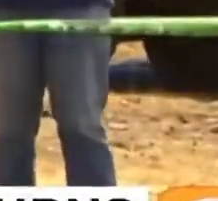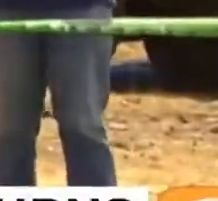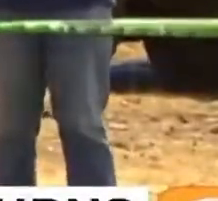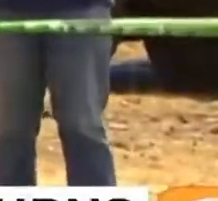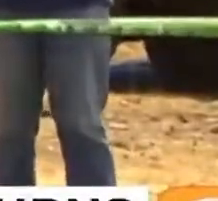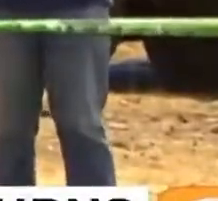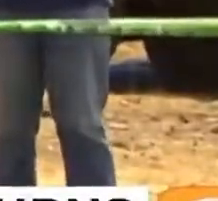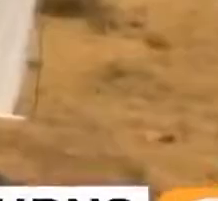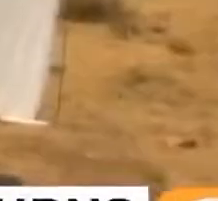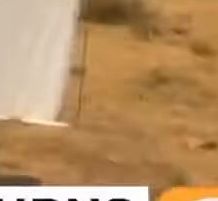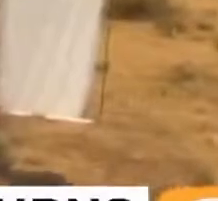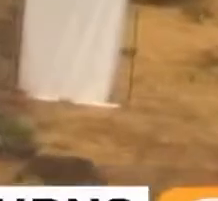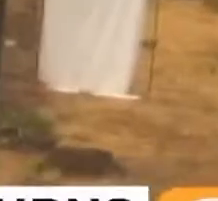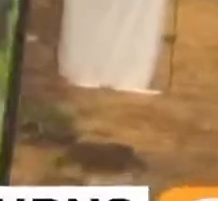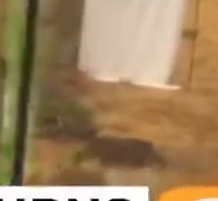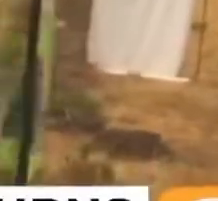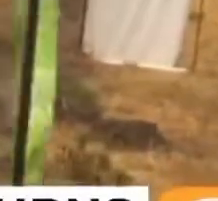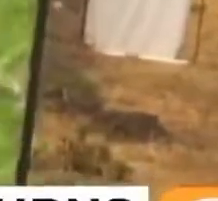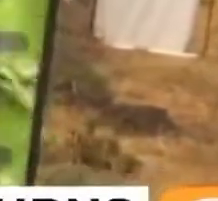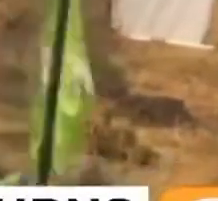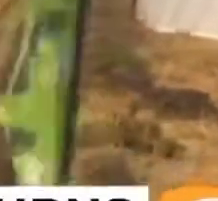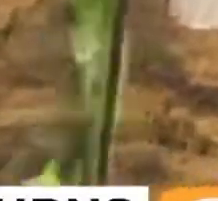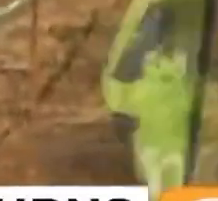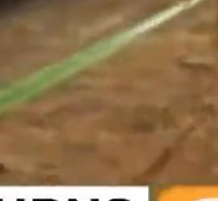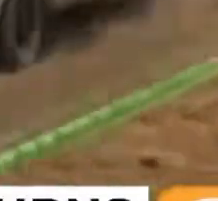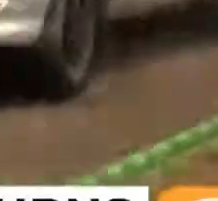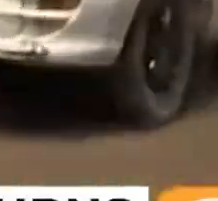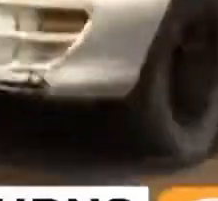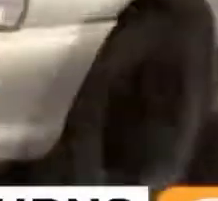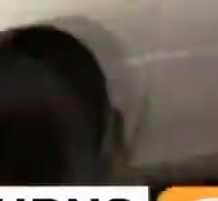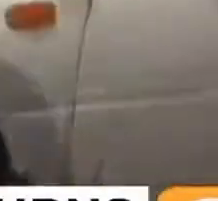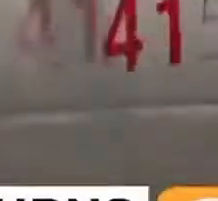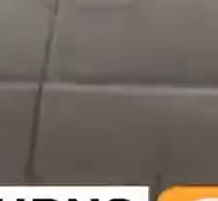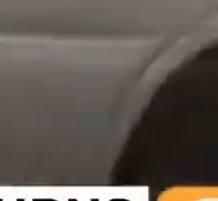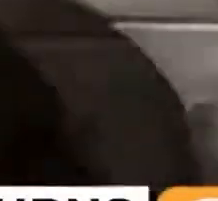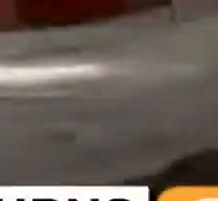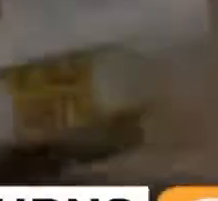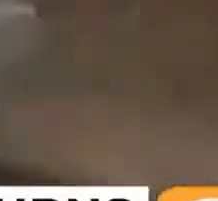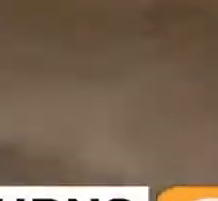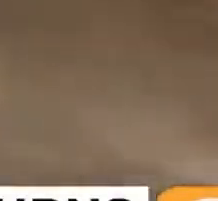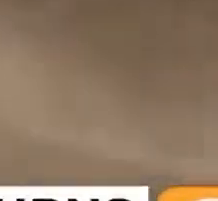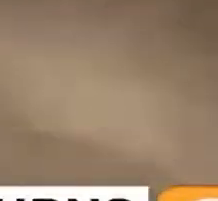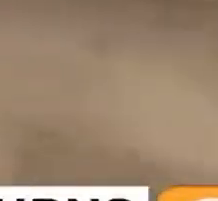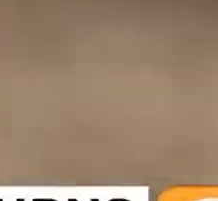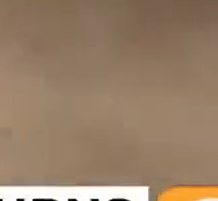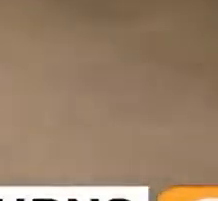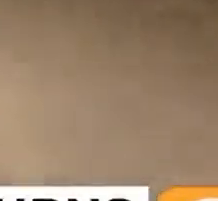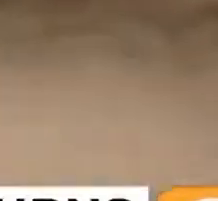Area George Duroge and Shelley and Vogel as we wrap up.